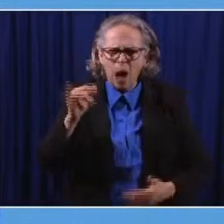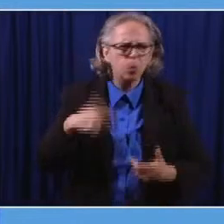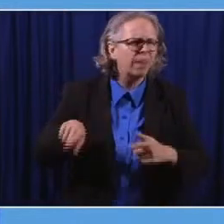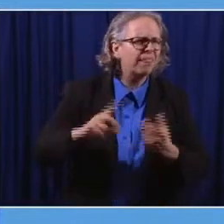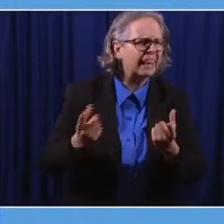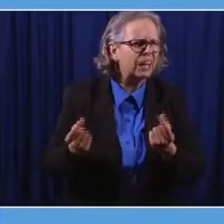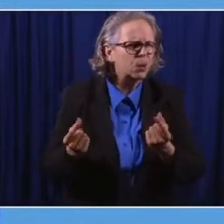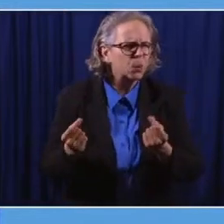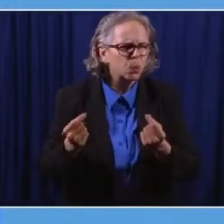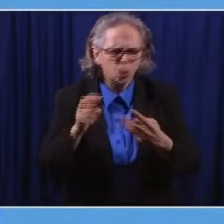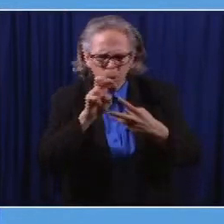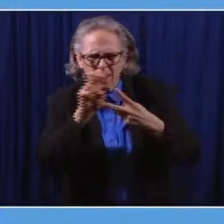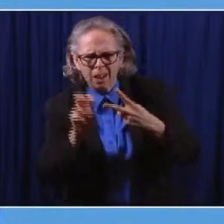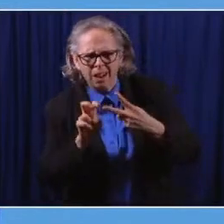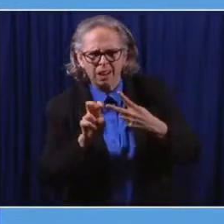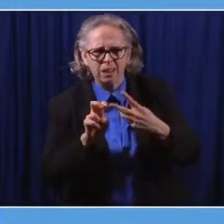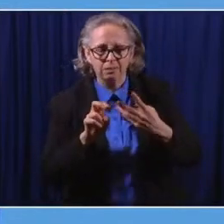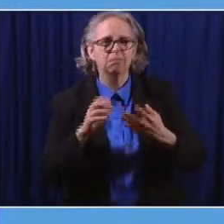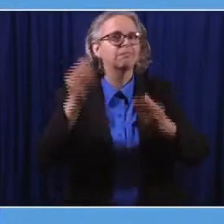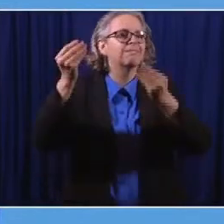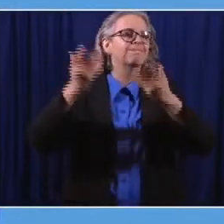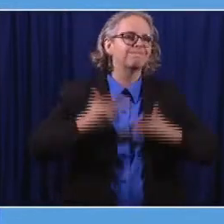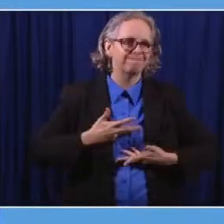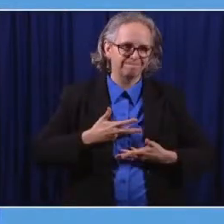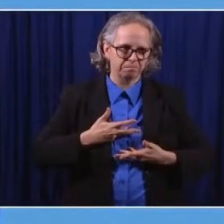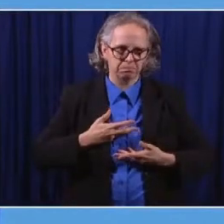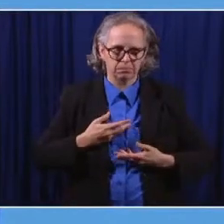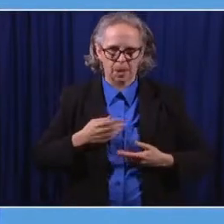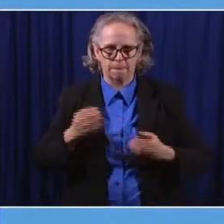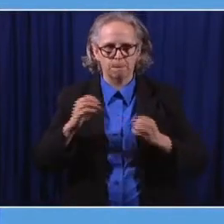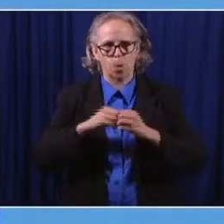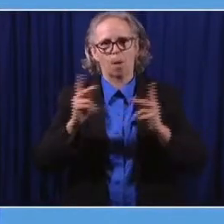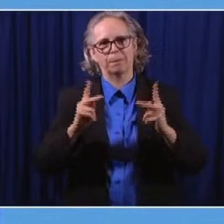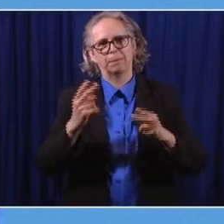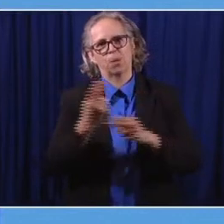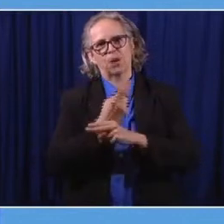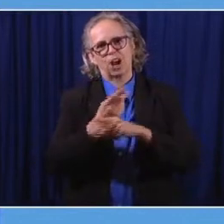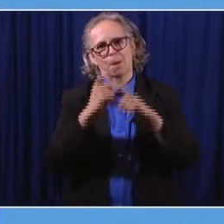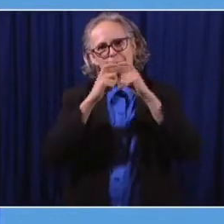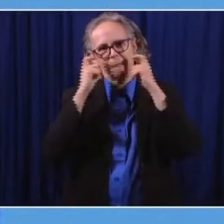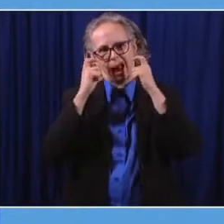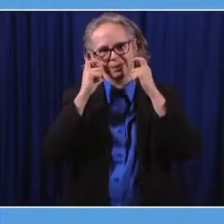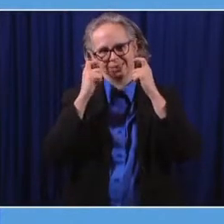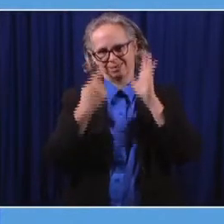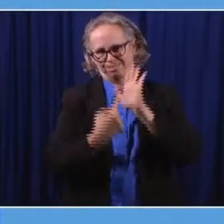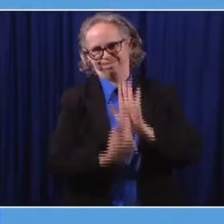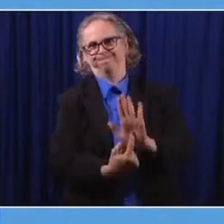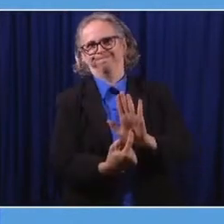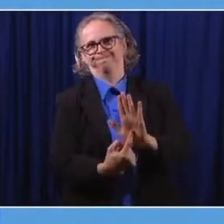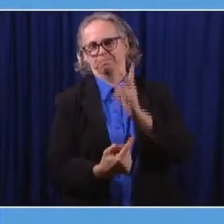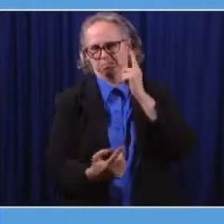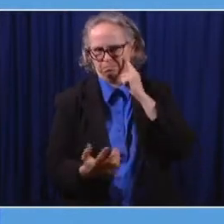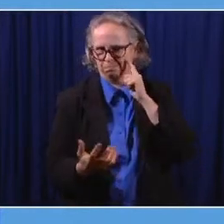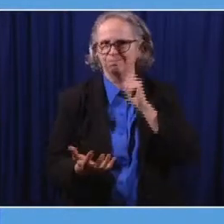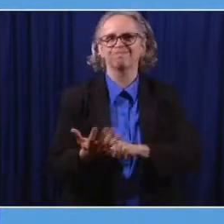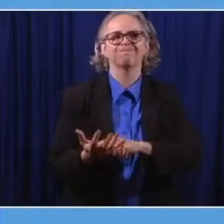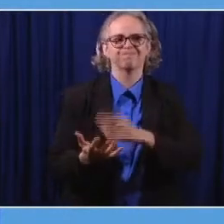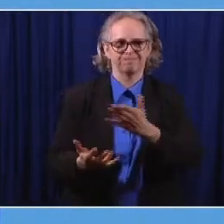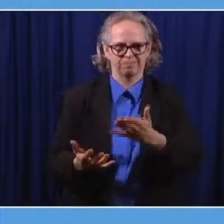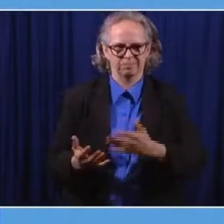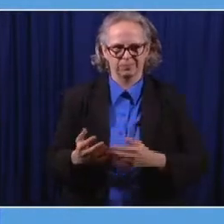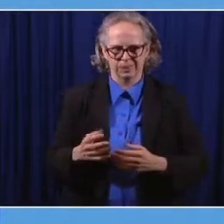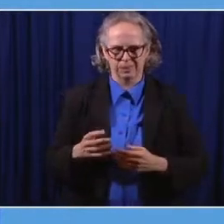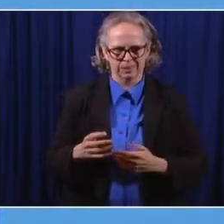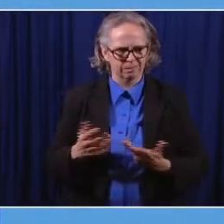us that more residents are following the protocols or wearing their masks. Residents also are using caution when planning gatherings, are taking the health